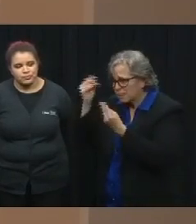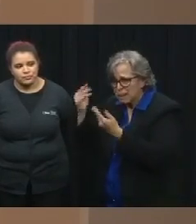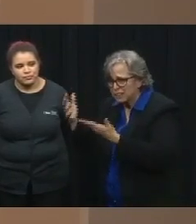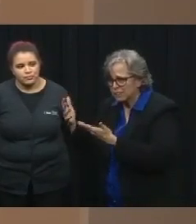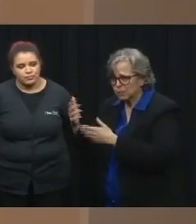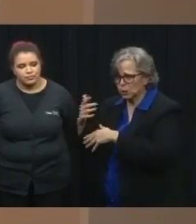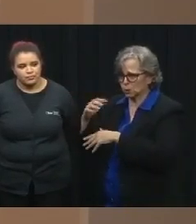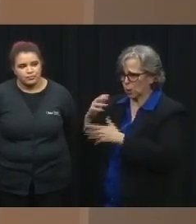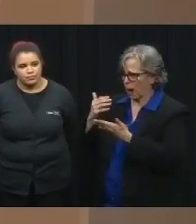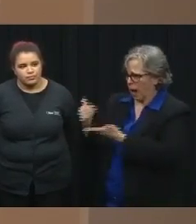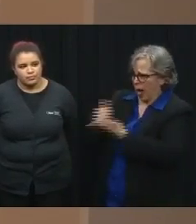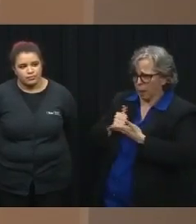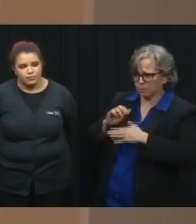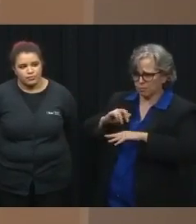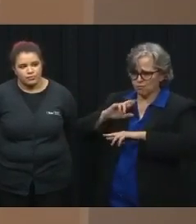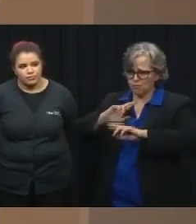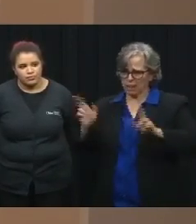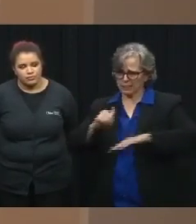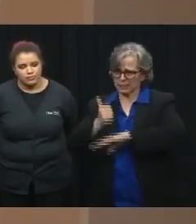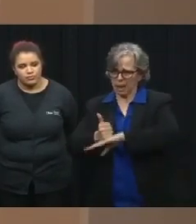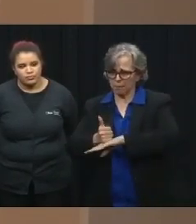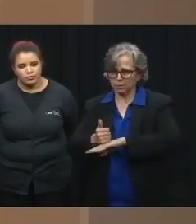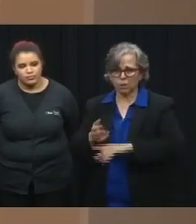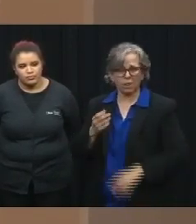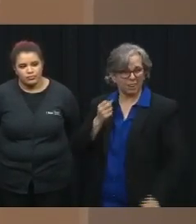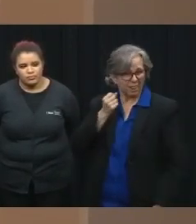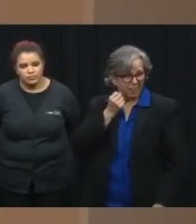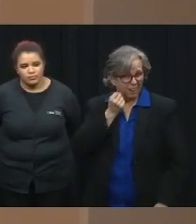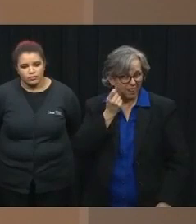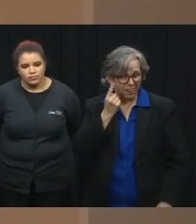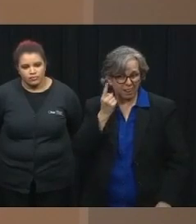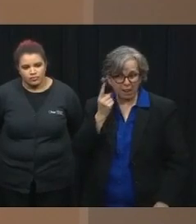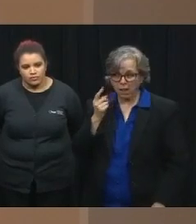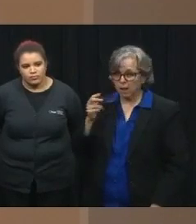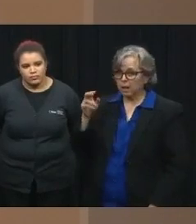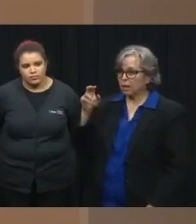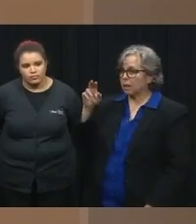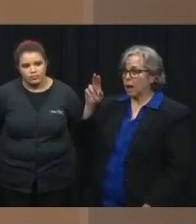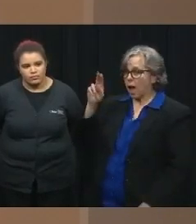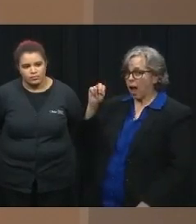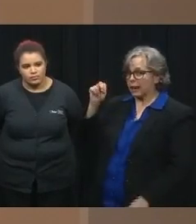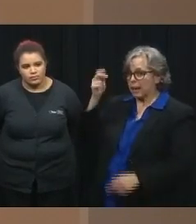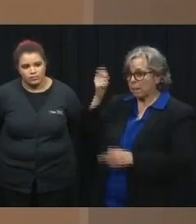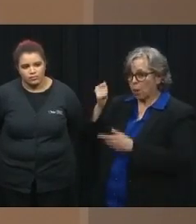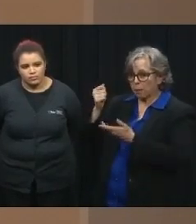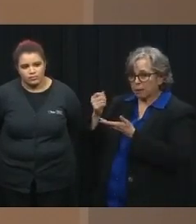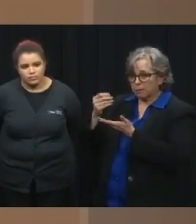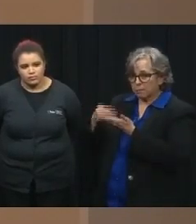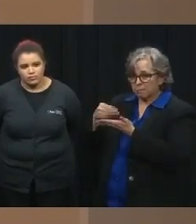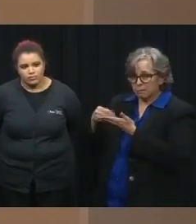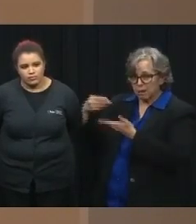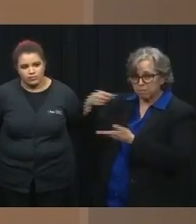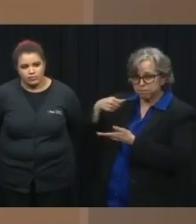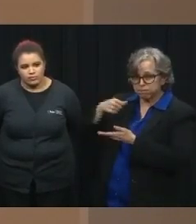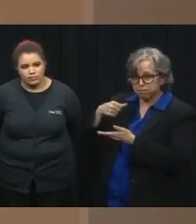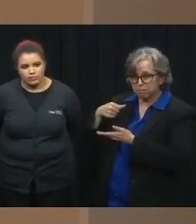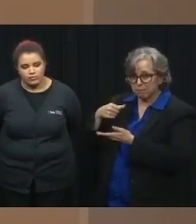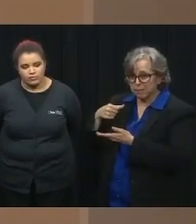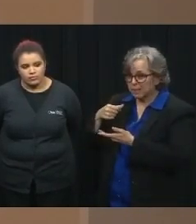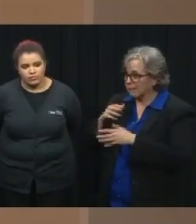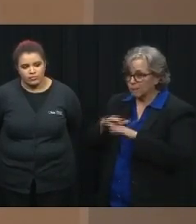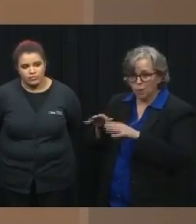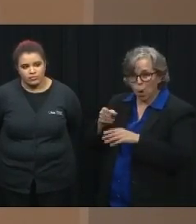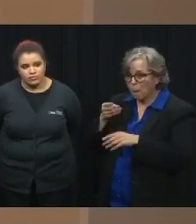works. Nobody paid into that insurance program under those criteria. So if you didn't pay in, you can't take out. So